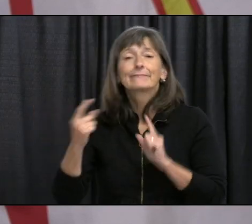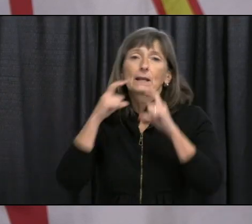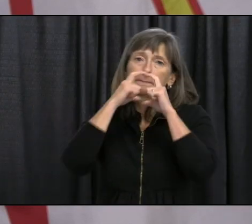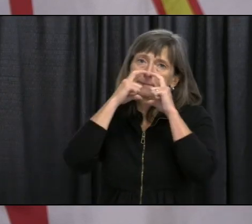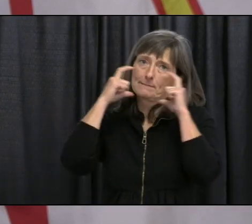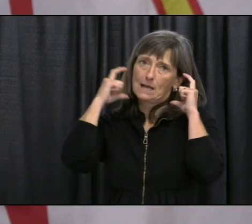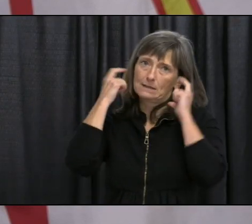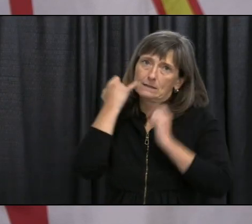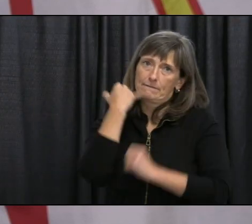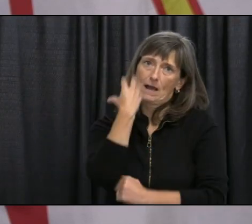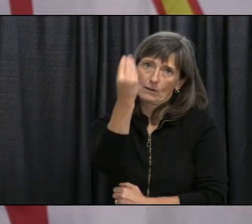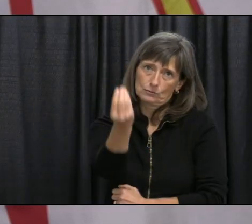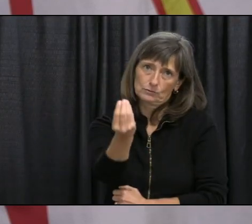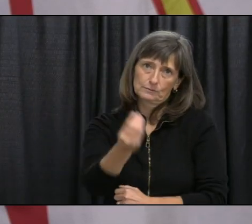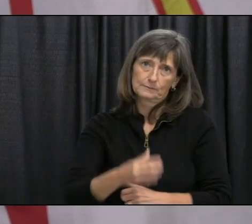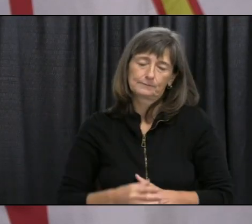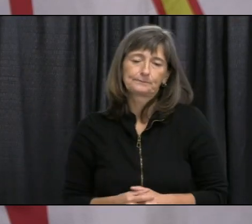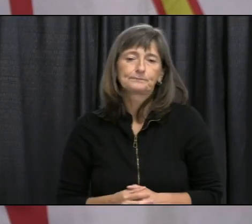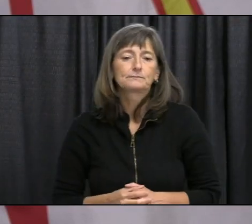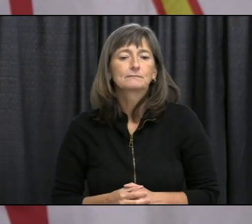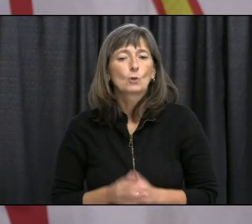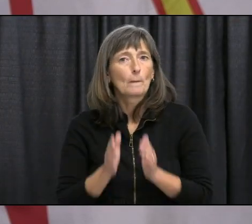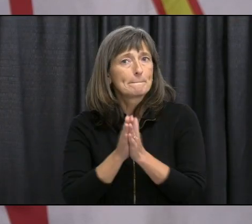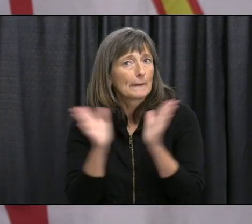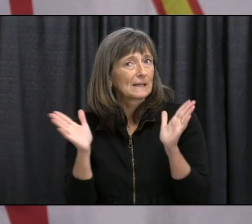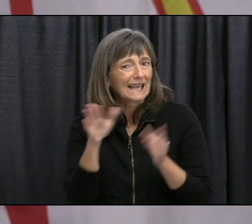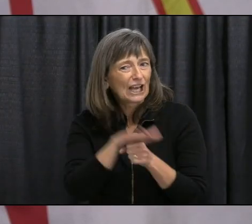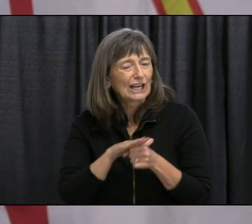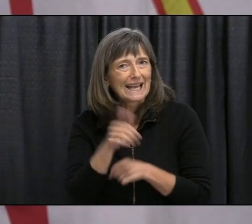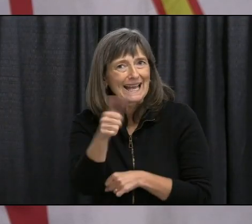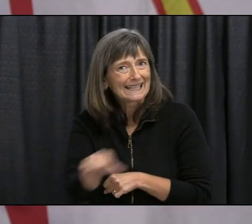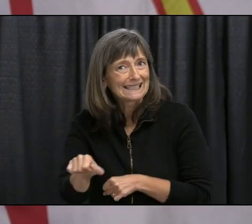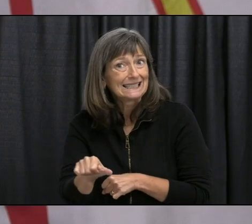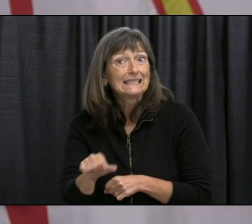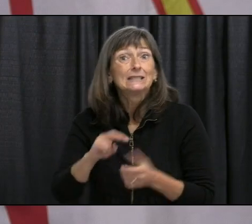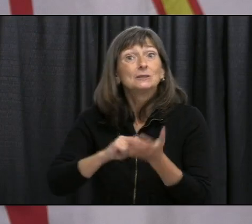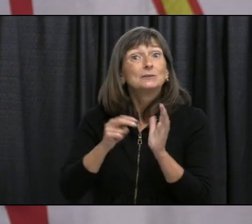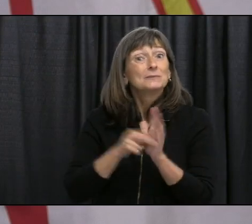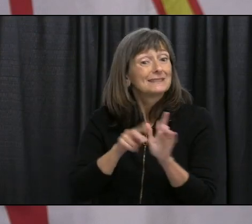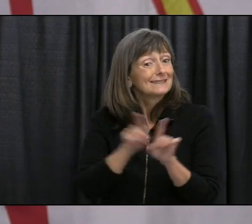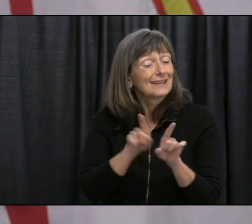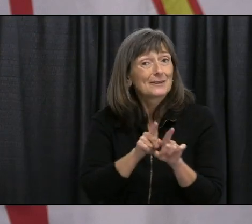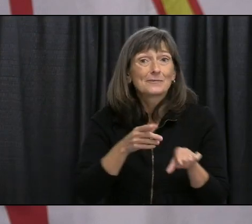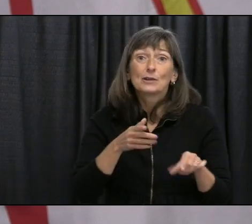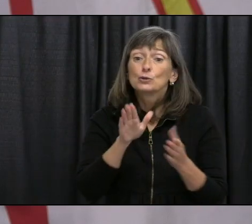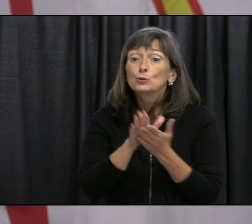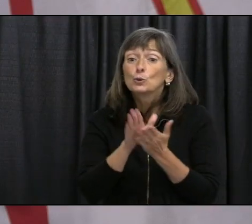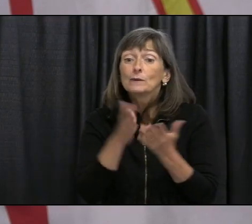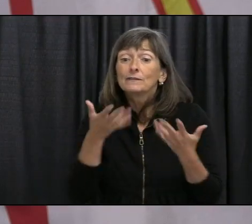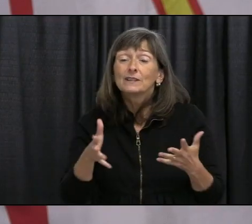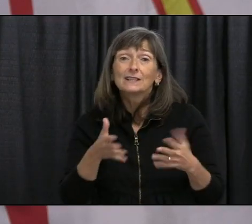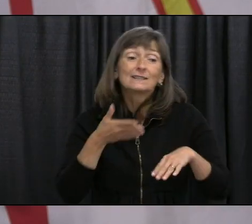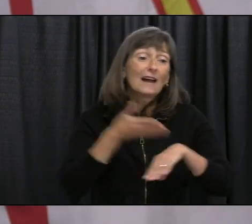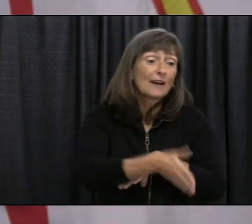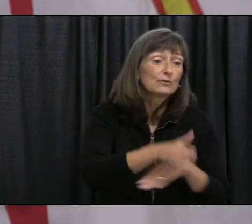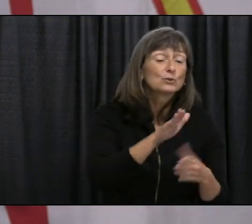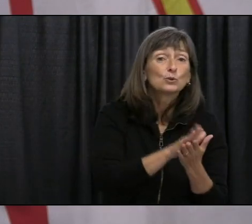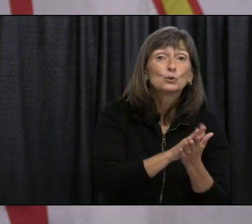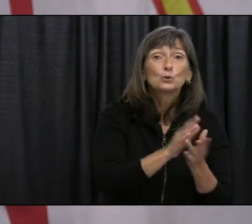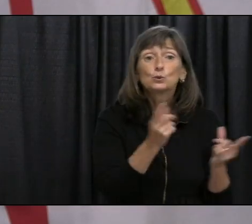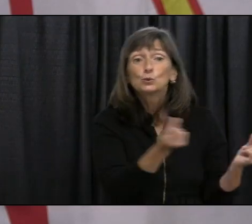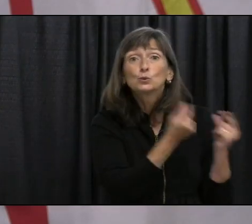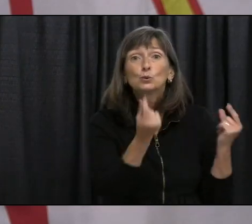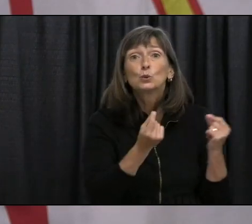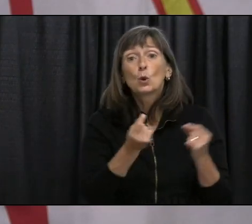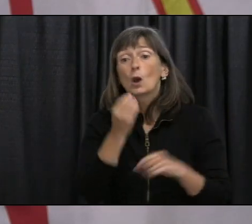non-medical mask in public spaces. This includes time spent outside of school, such as during after-school activities and during lunch periods where you may leave the